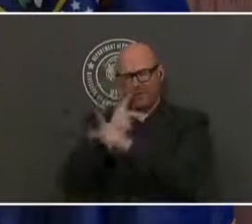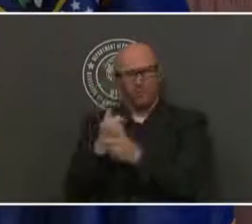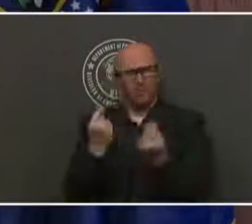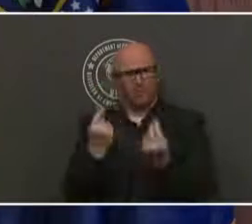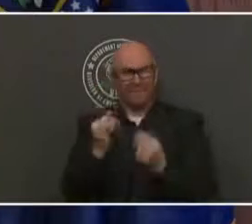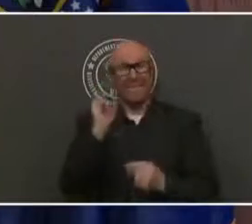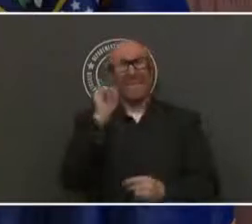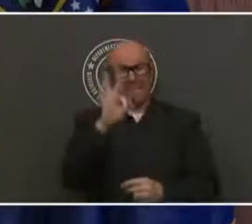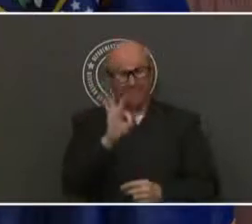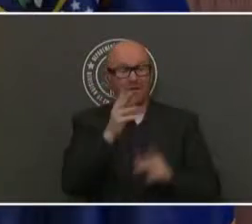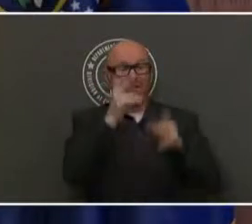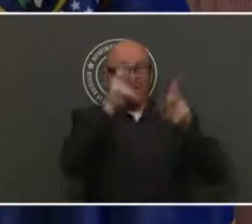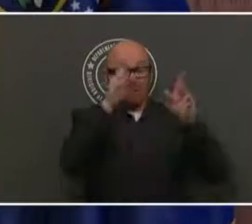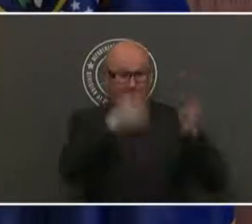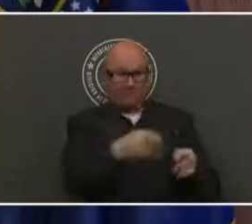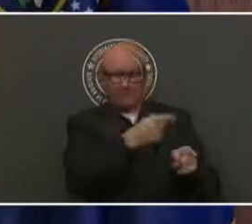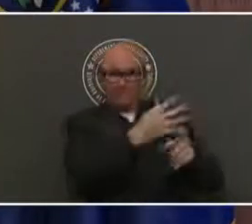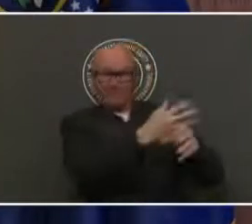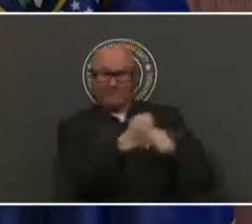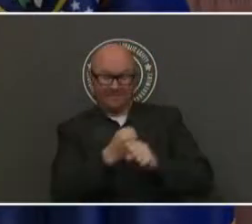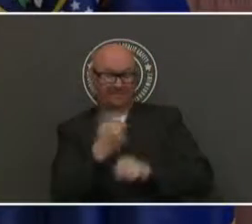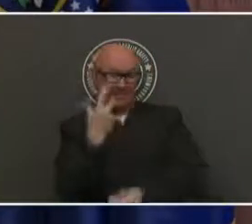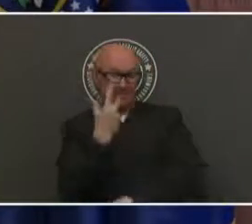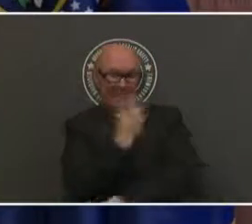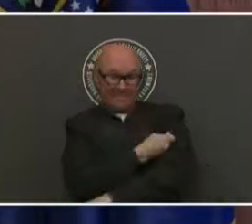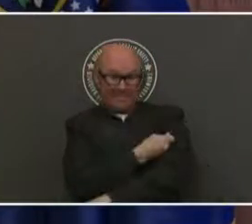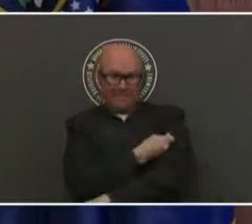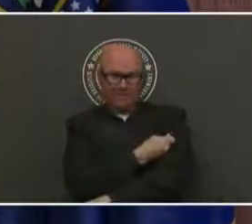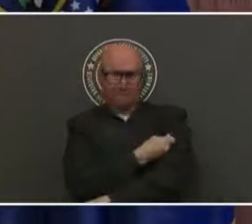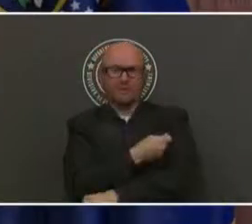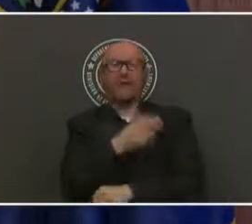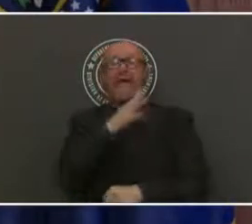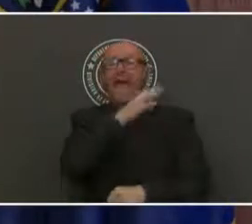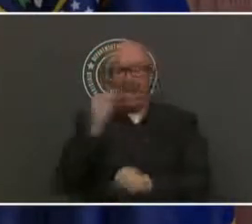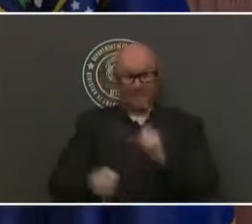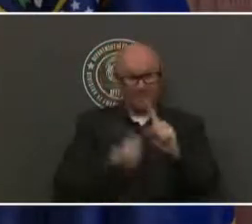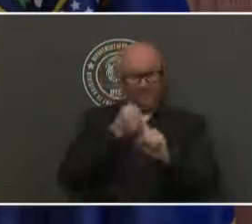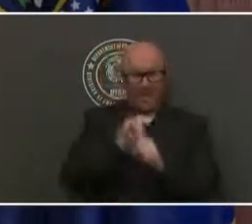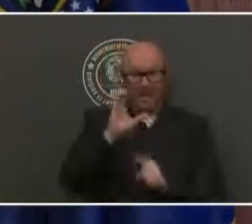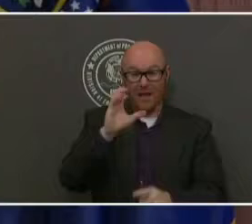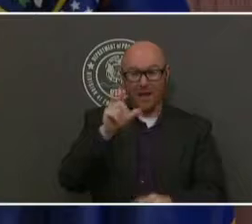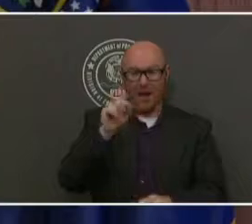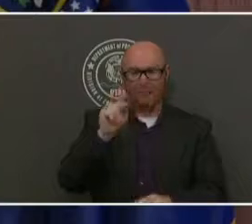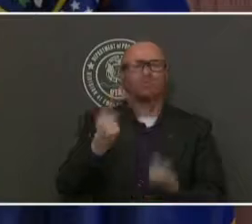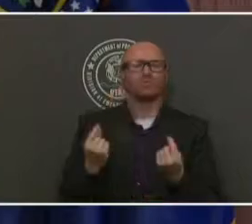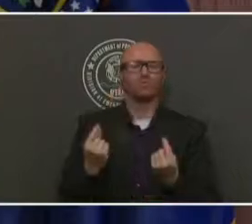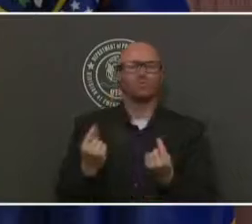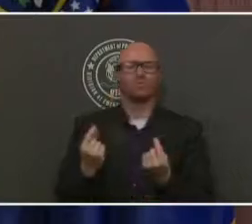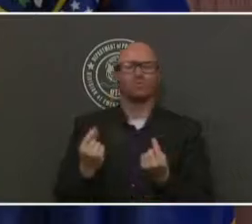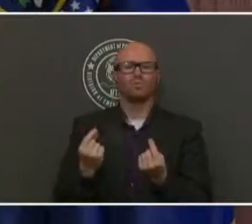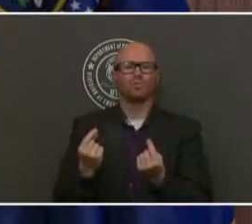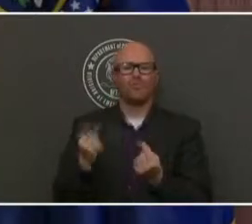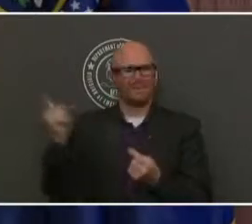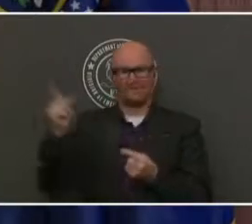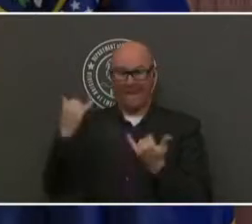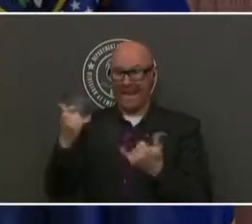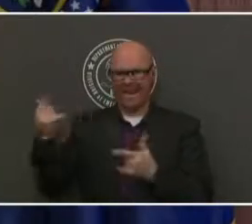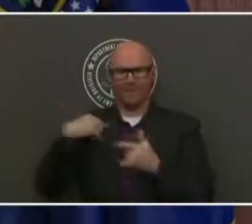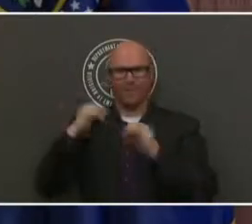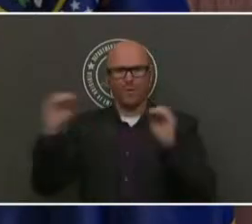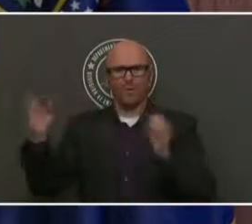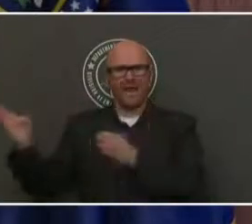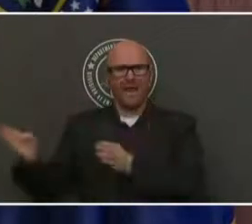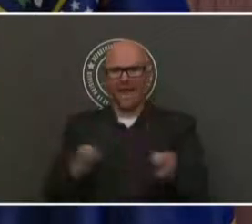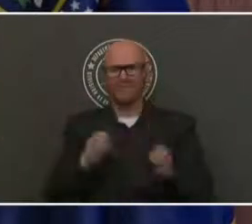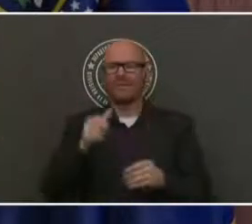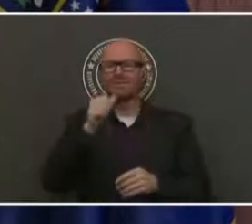this condition in the very, very, very, very rare case that it actually occurs, how to treat it, because it is different from the way that